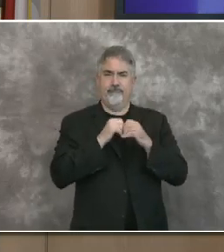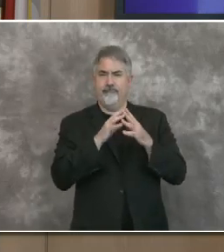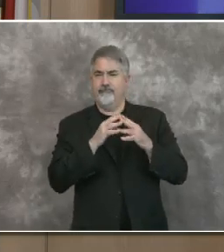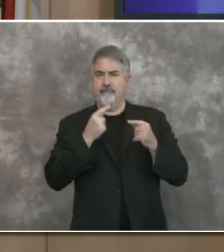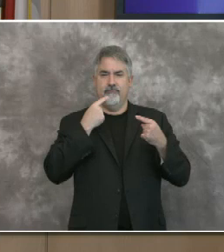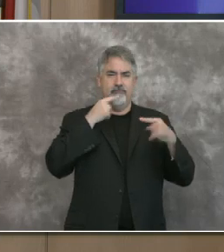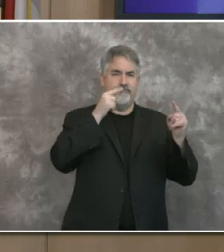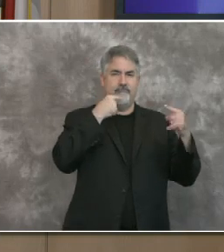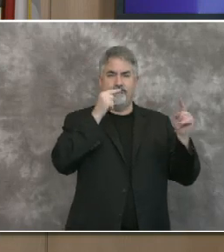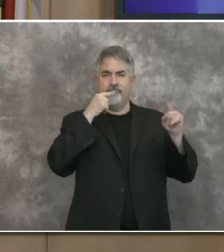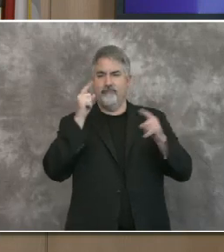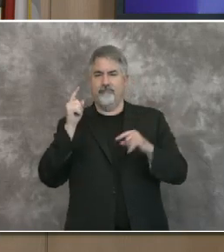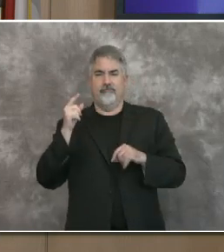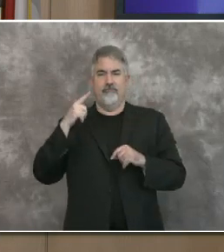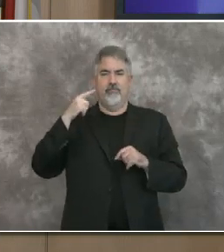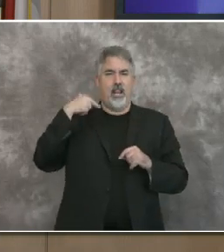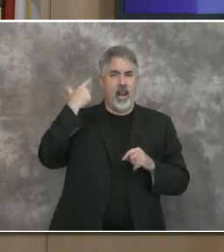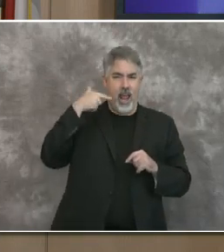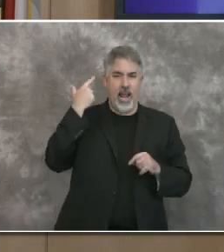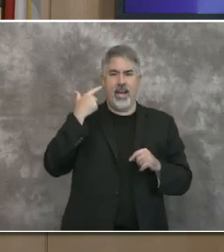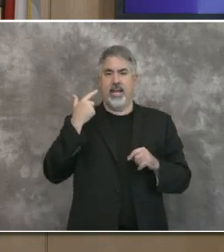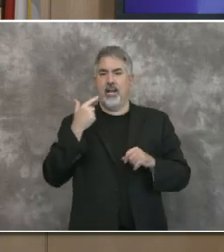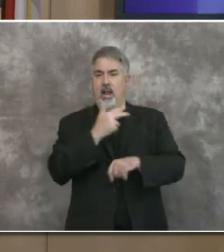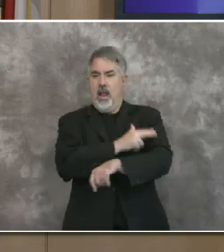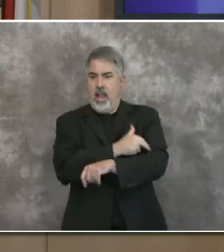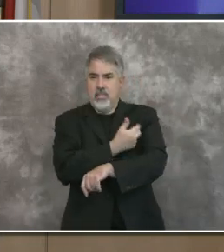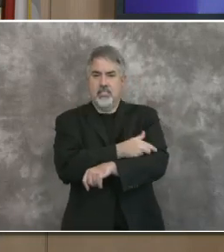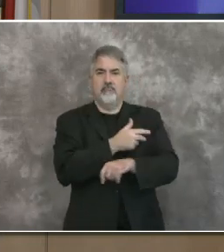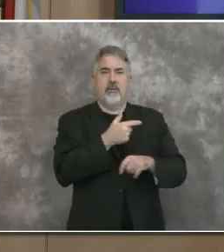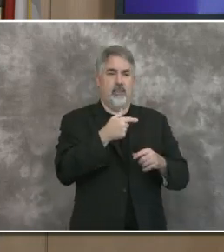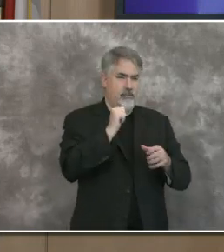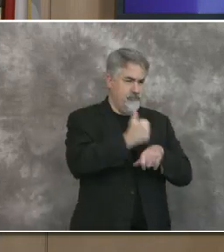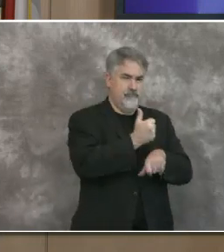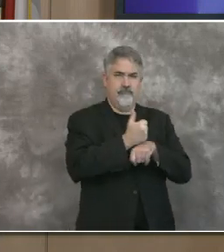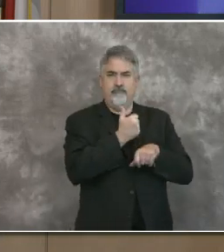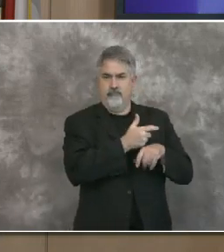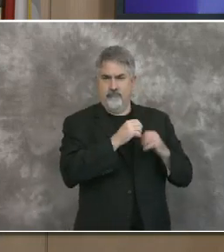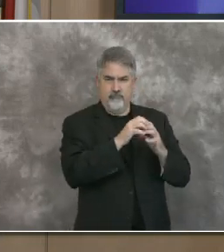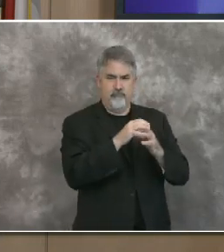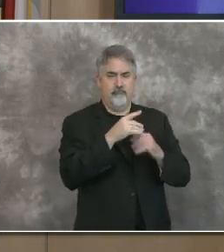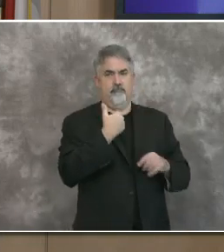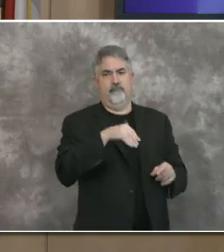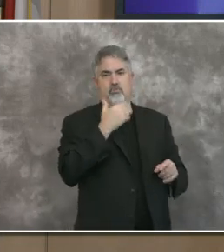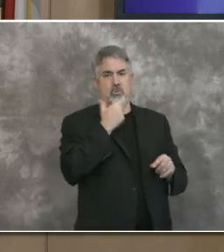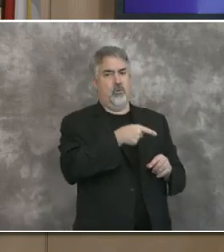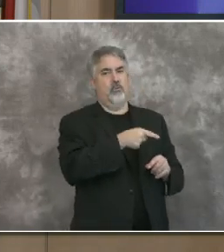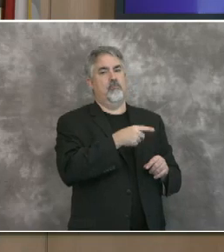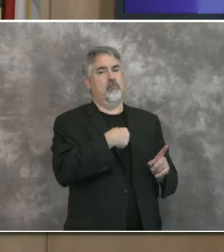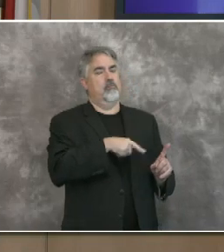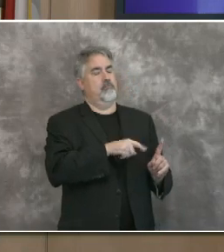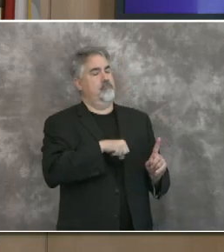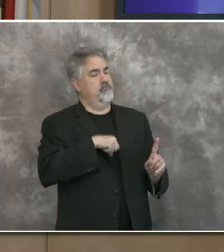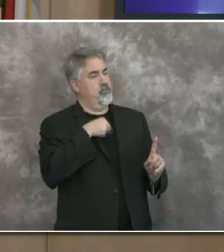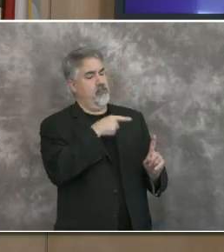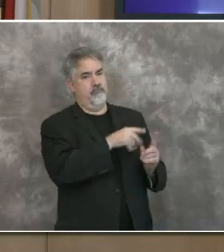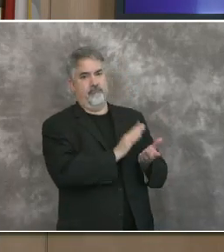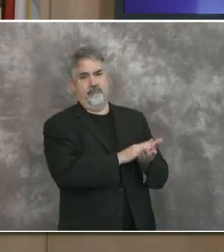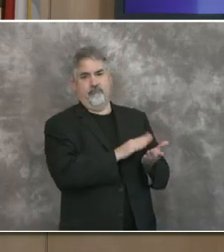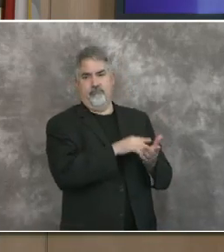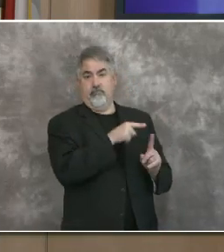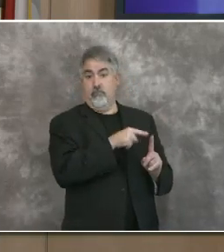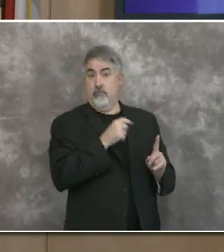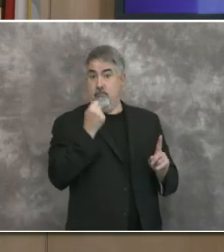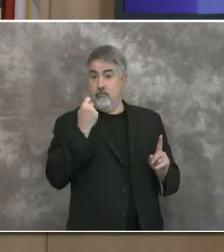come and seeing the dedication of nurses during this crisis. And on a positive note, yesterday I mentioned the work of the Rock